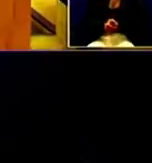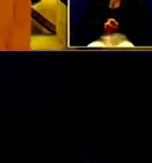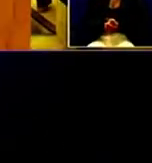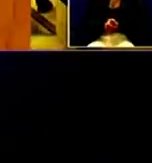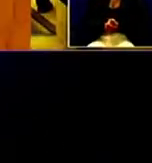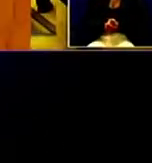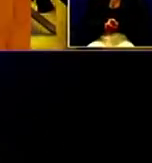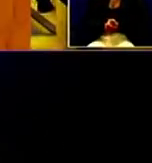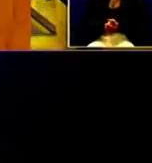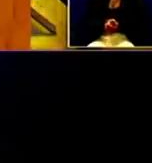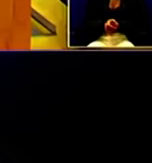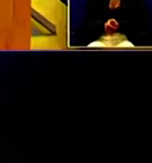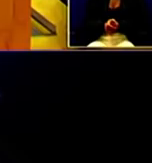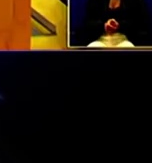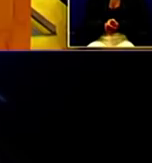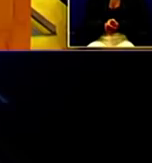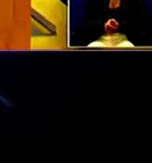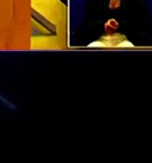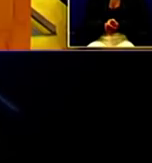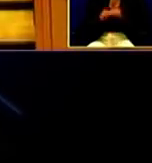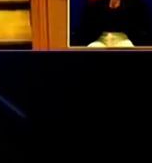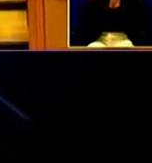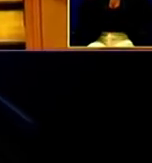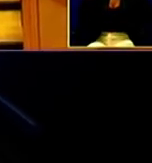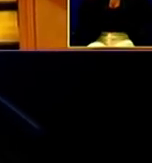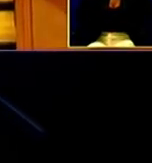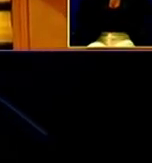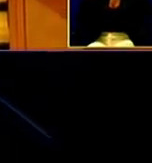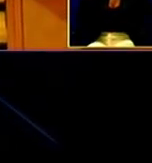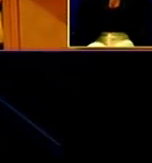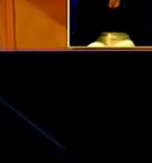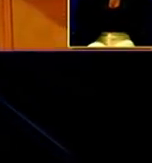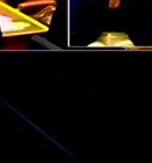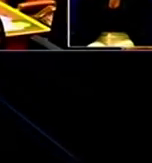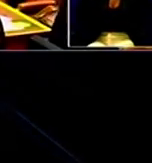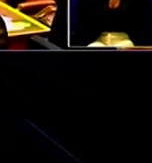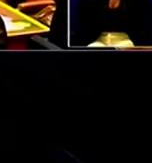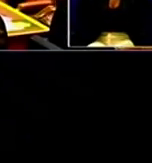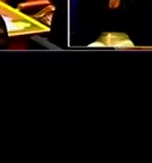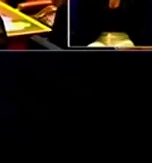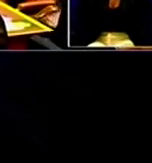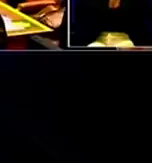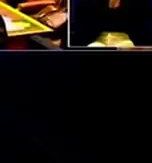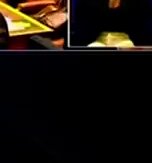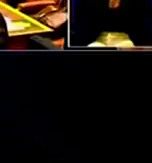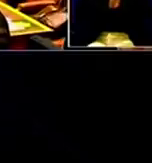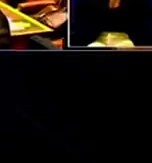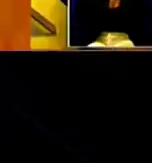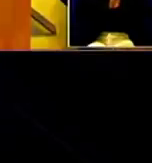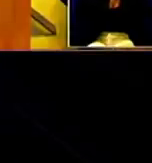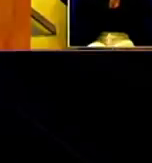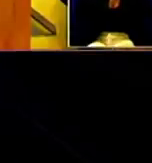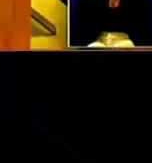today. I took one big surprise, and that was on a corporate tax cut